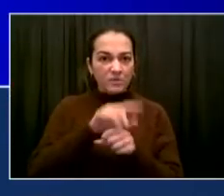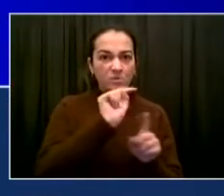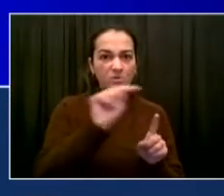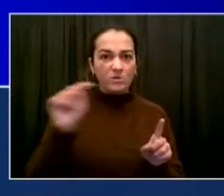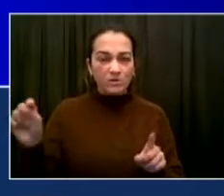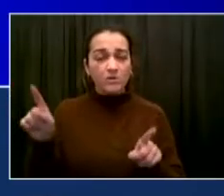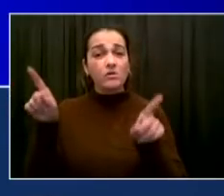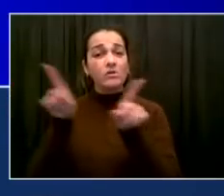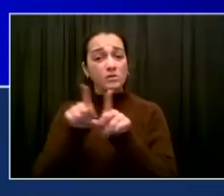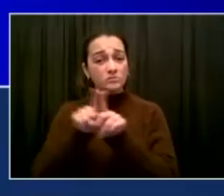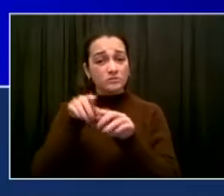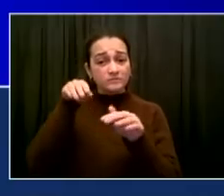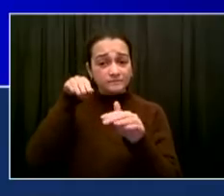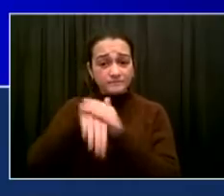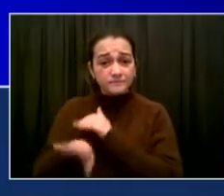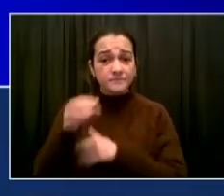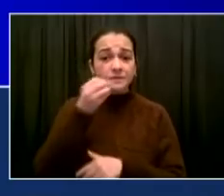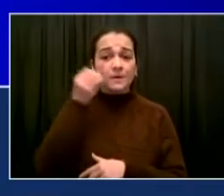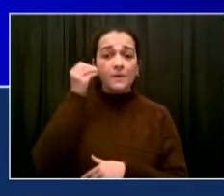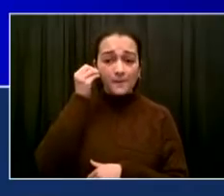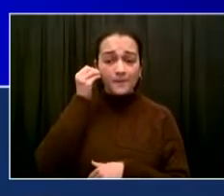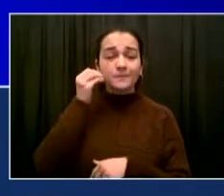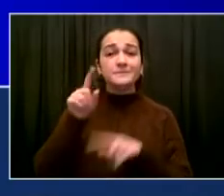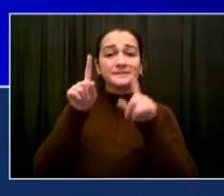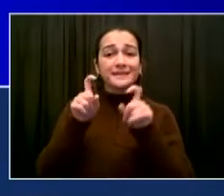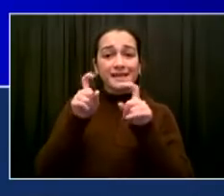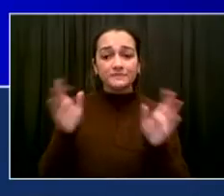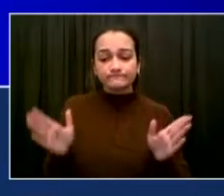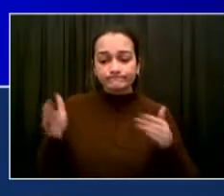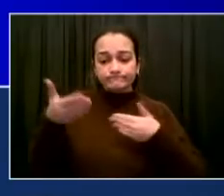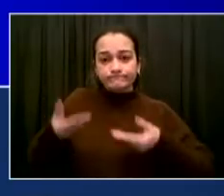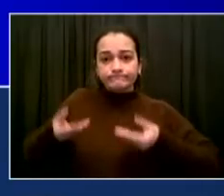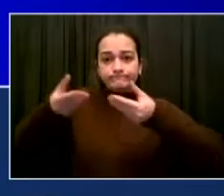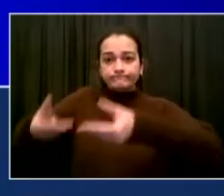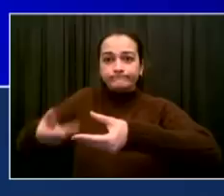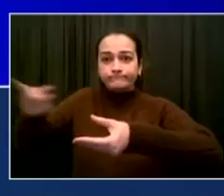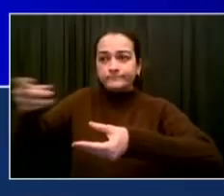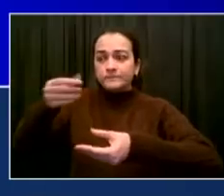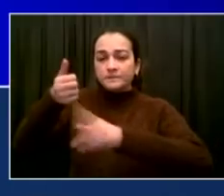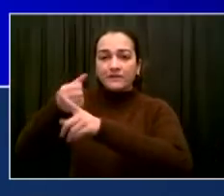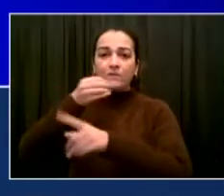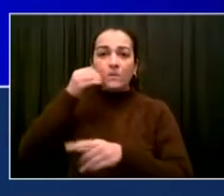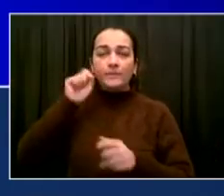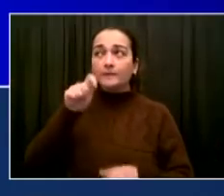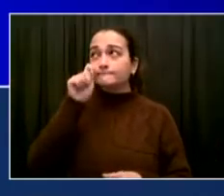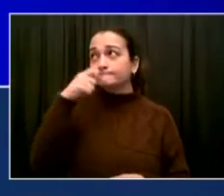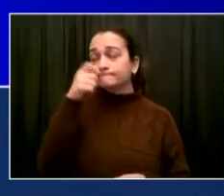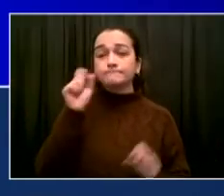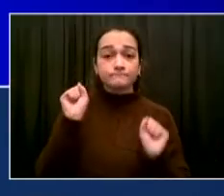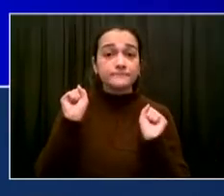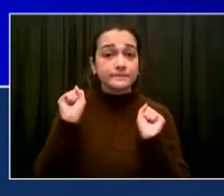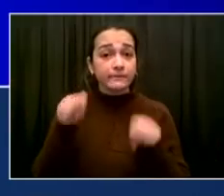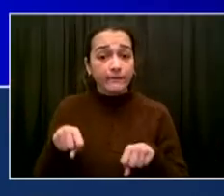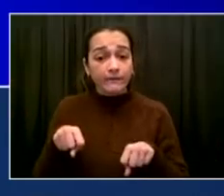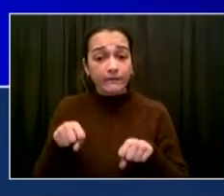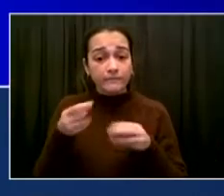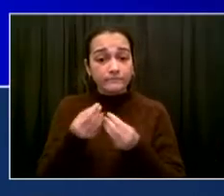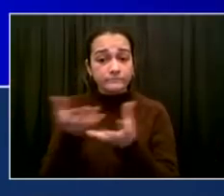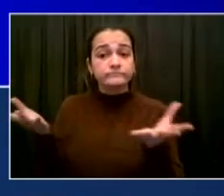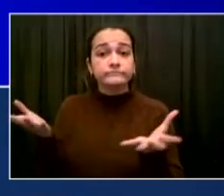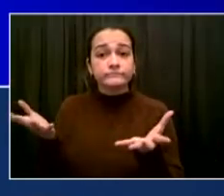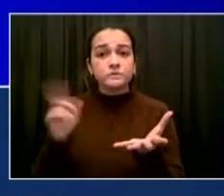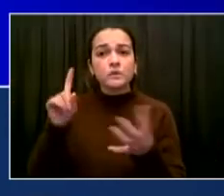to reduce the lines that we're seeing at testing sites and help to make testing more available to folks who want to make sure they're